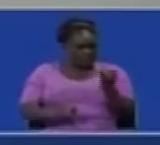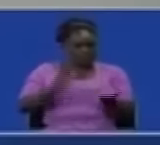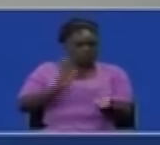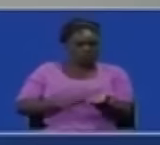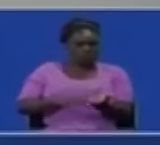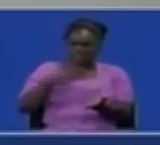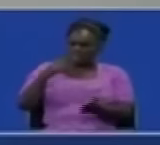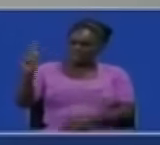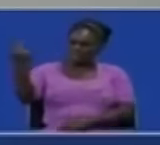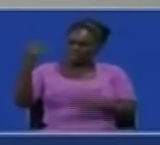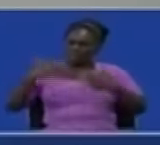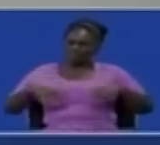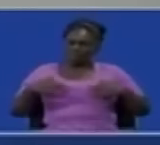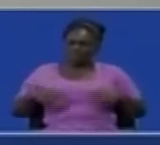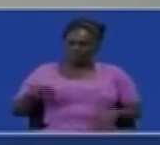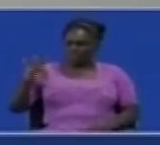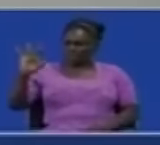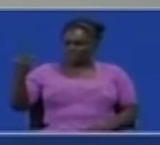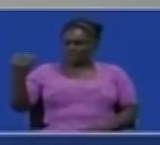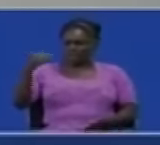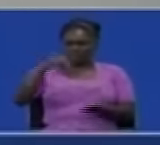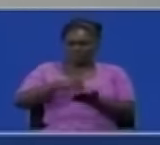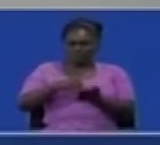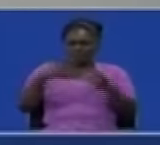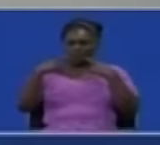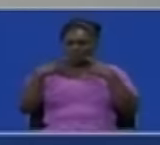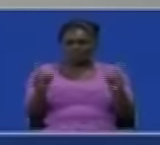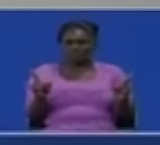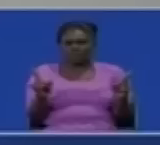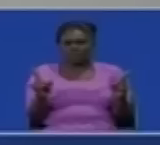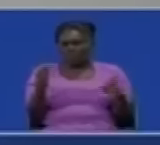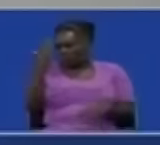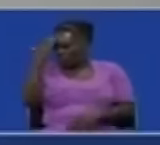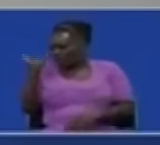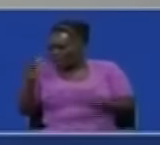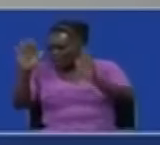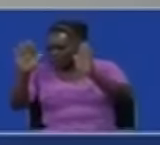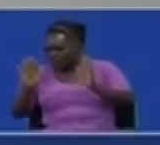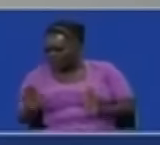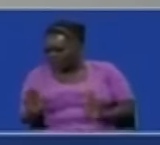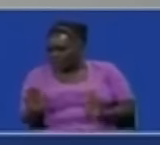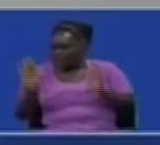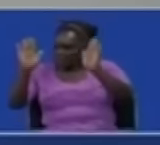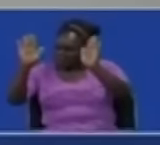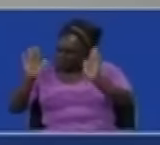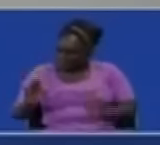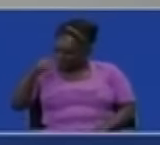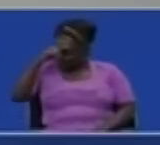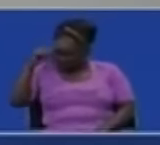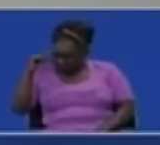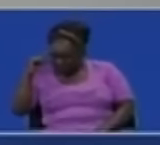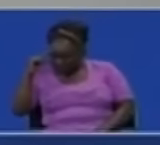tell Kenyans the third component of results transmission. Why is it important? It is important